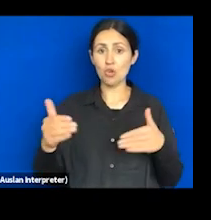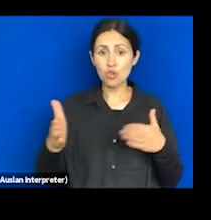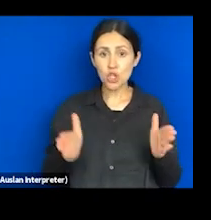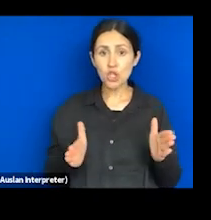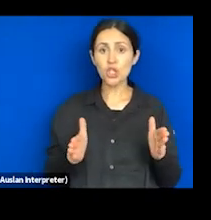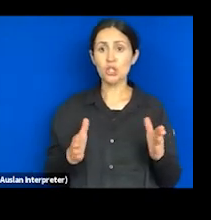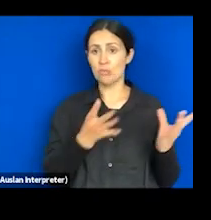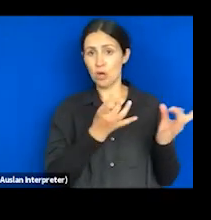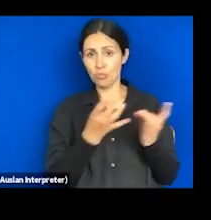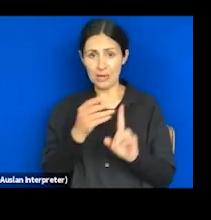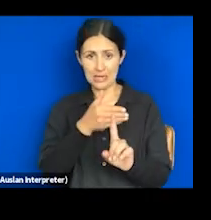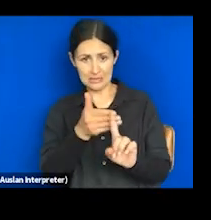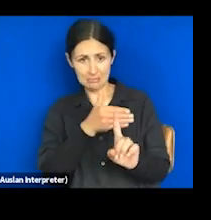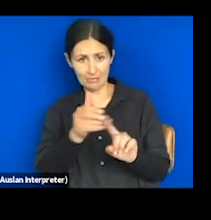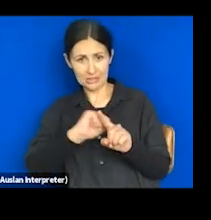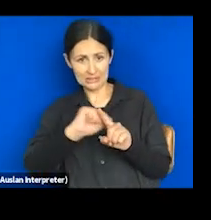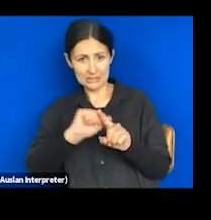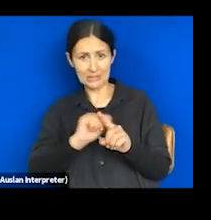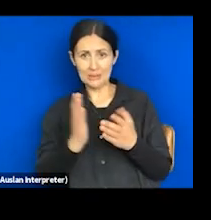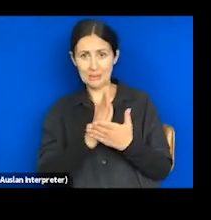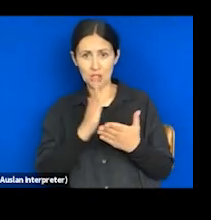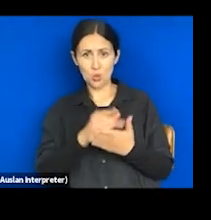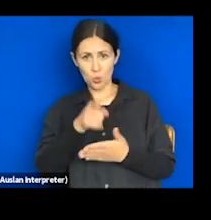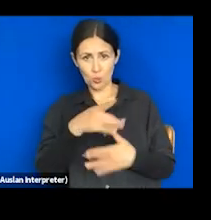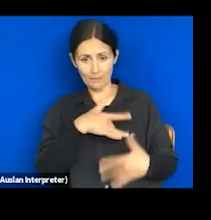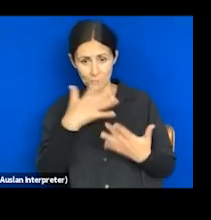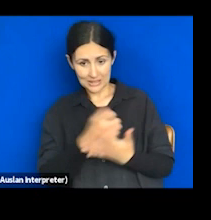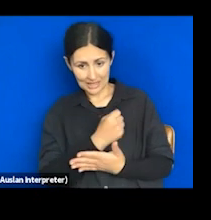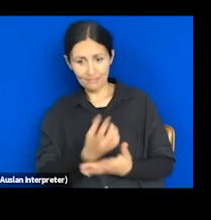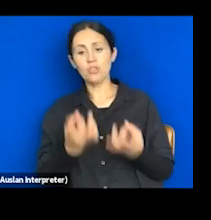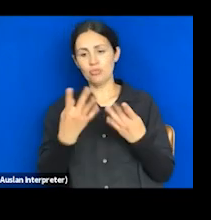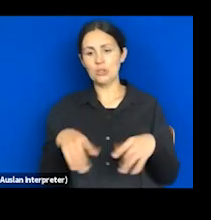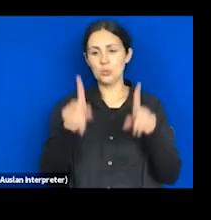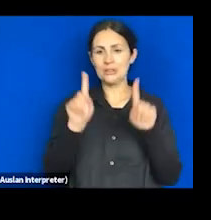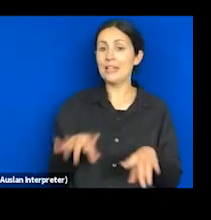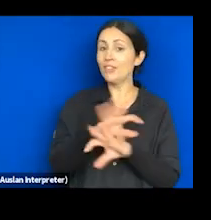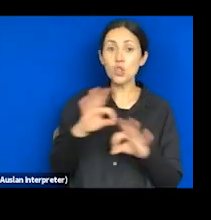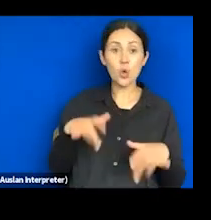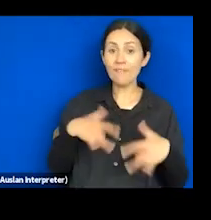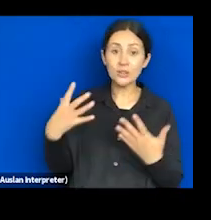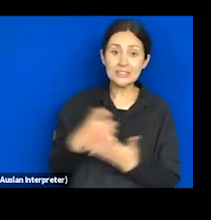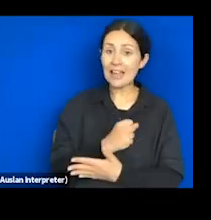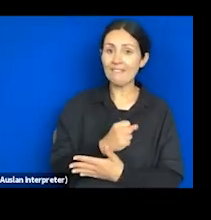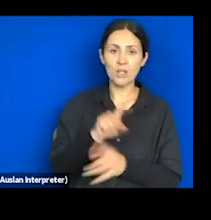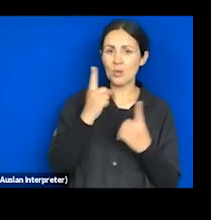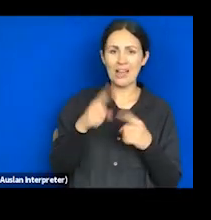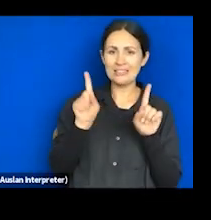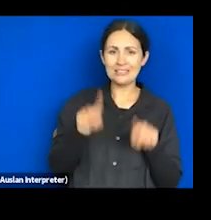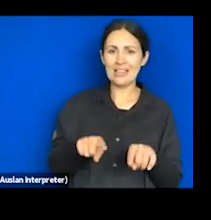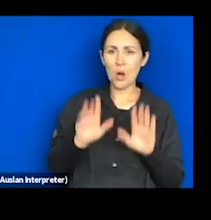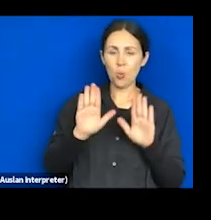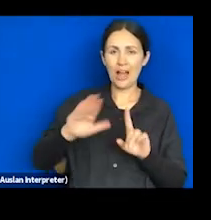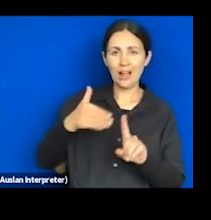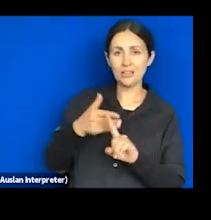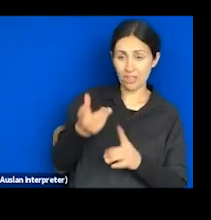A lot of that's developing therapeutic alliance, helping people feel safe, and really setting an intention of what people want to get out of the session and